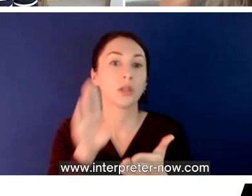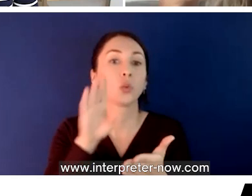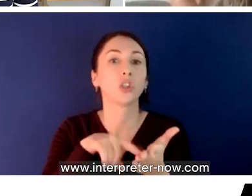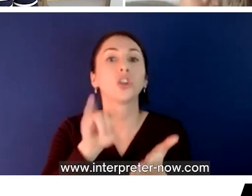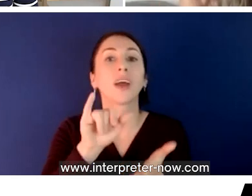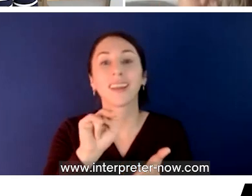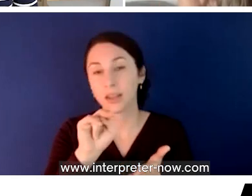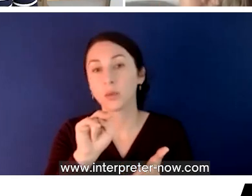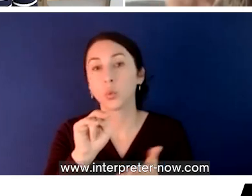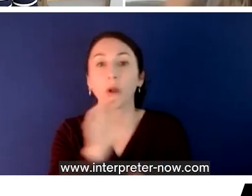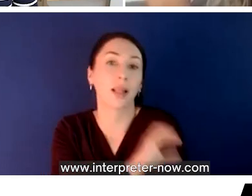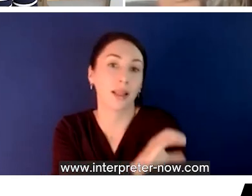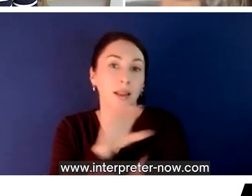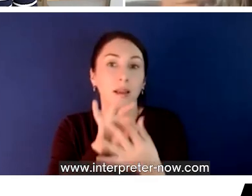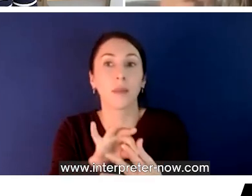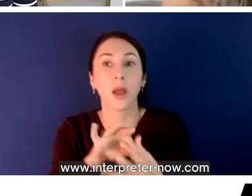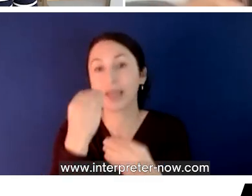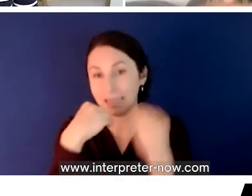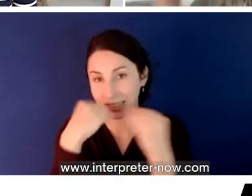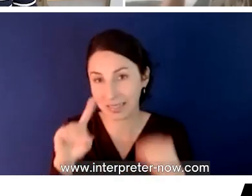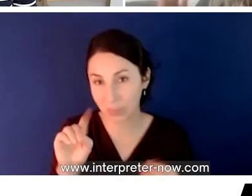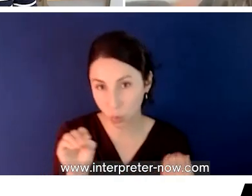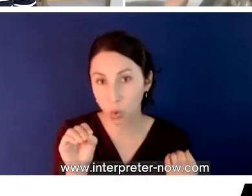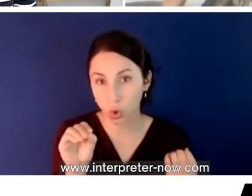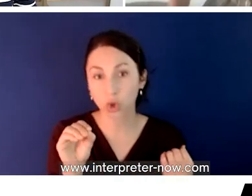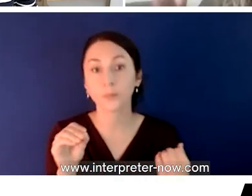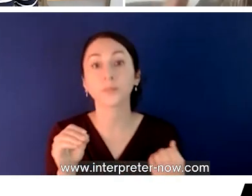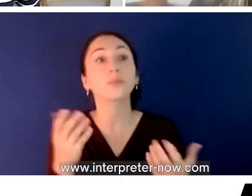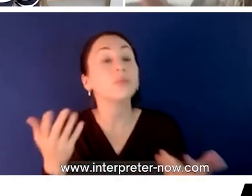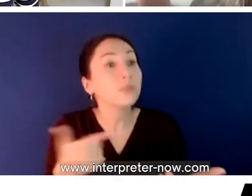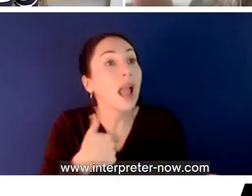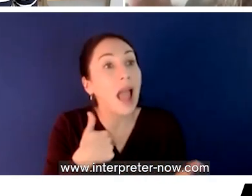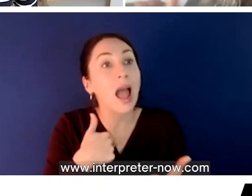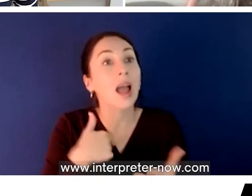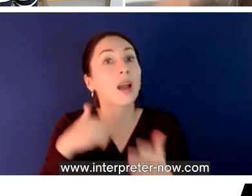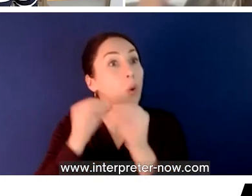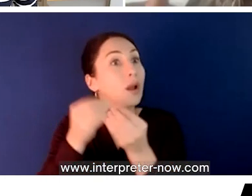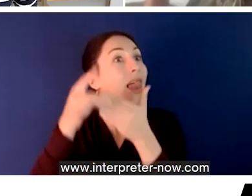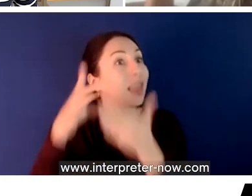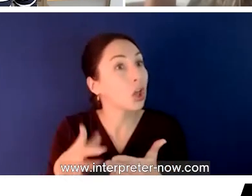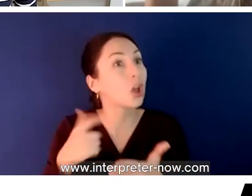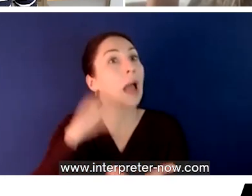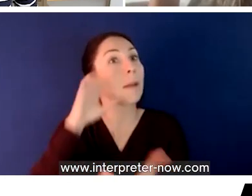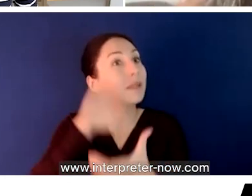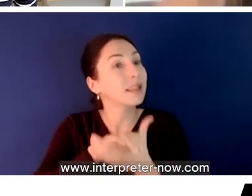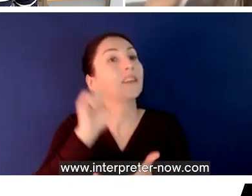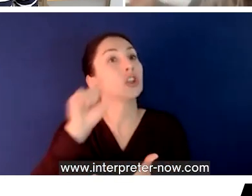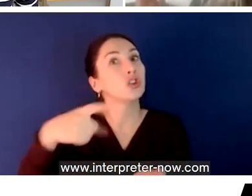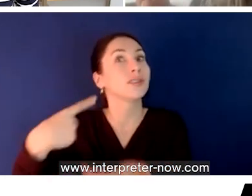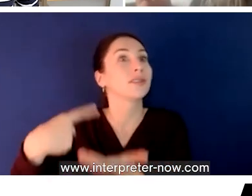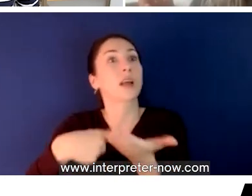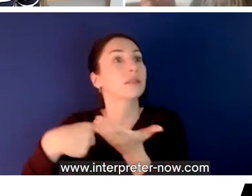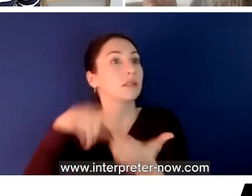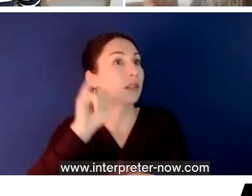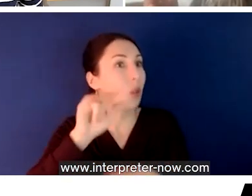into a eating disorder clinic. But she was like, look, I'm a leader in the organization. I believe in, we should be